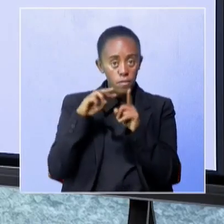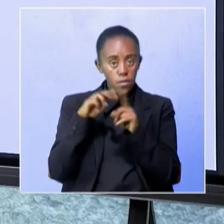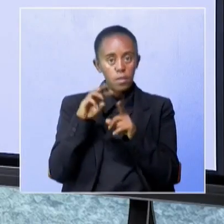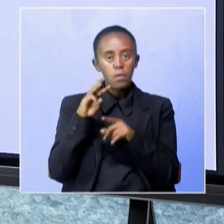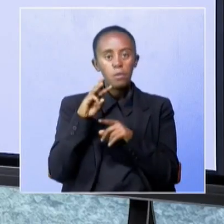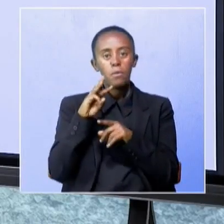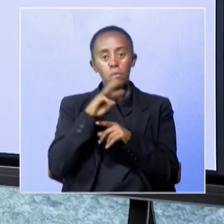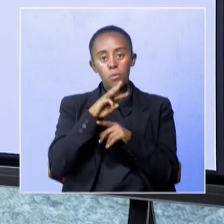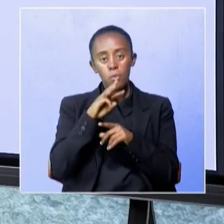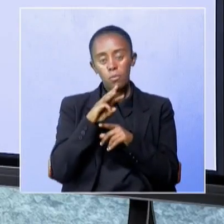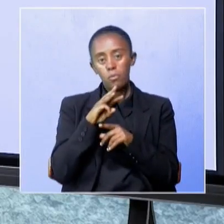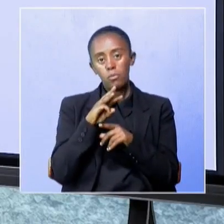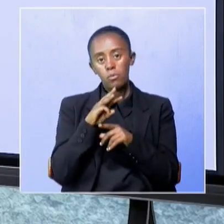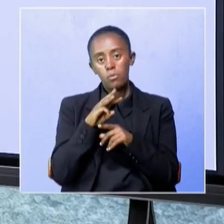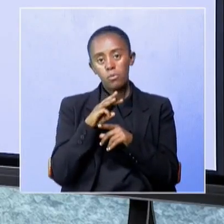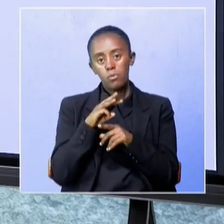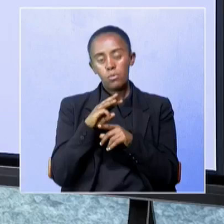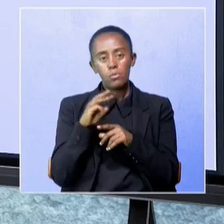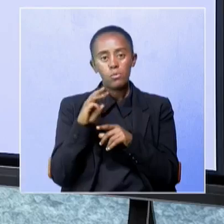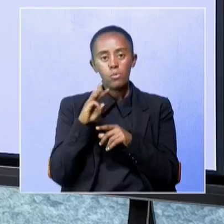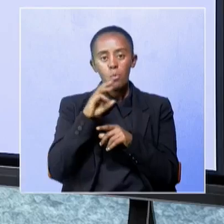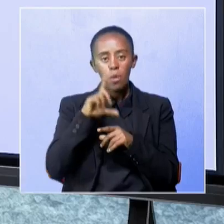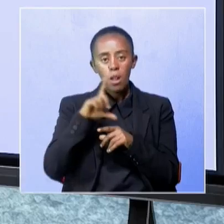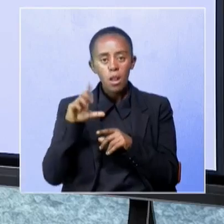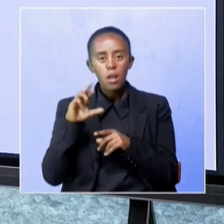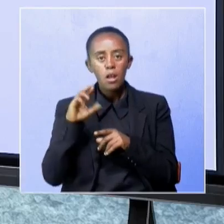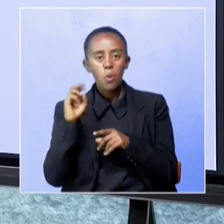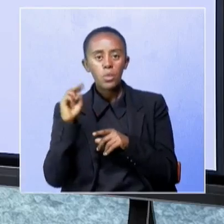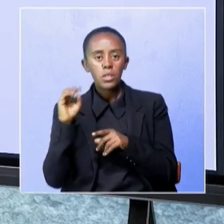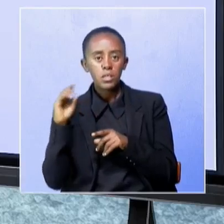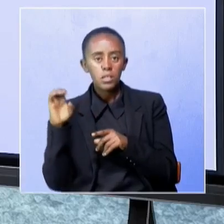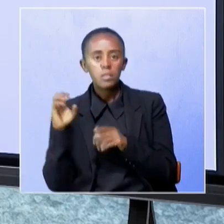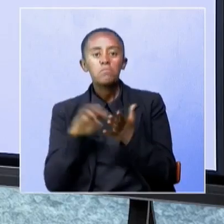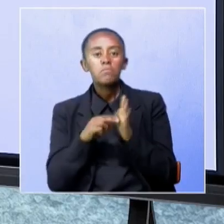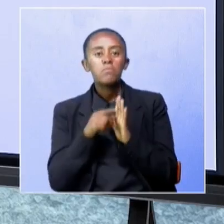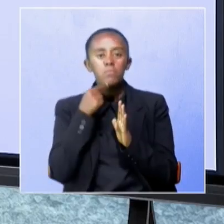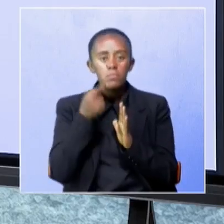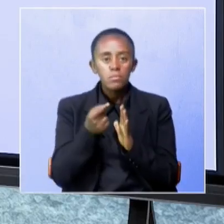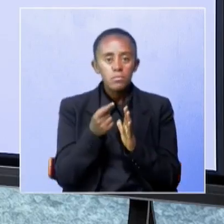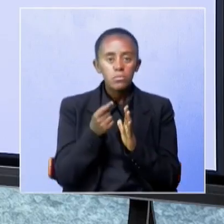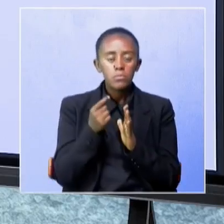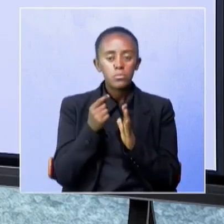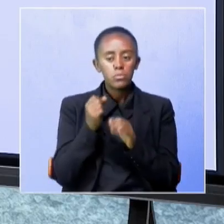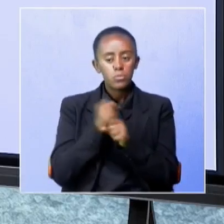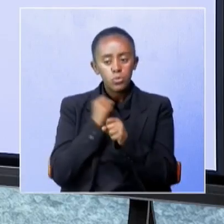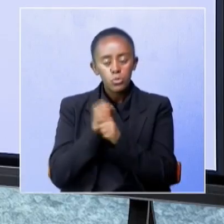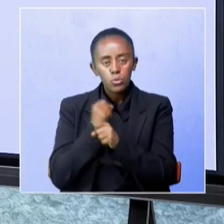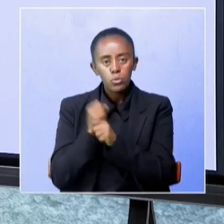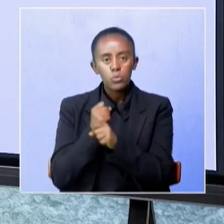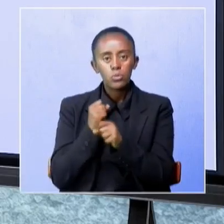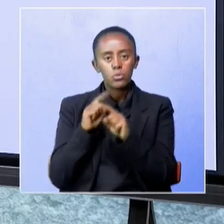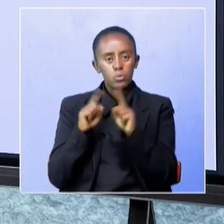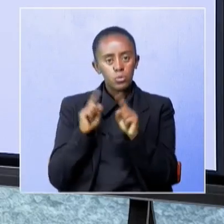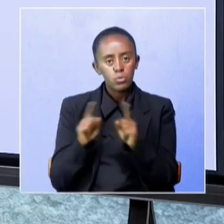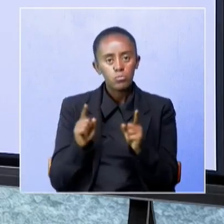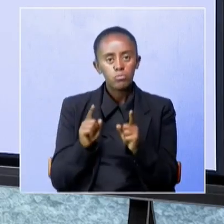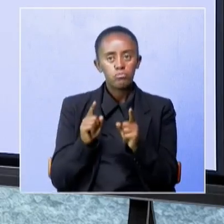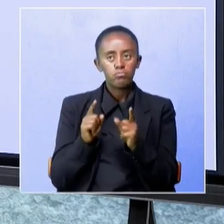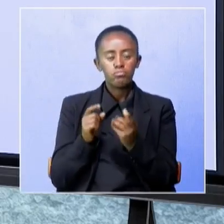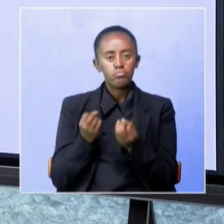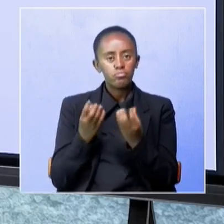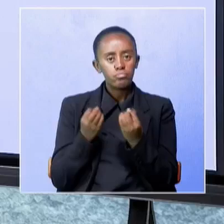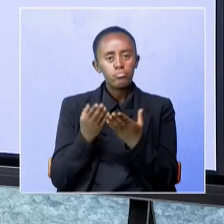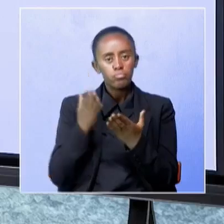see, when we say a person is well-rounded, we are saying they are doing really well or they